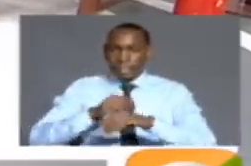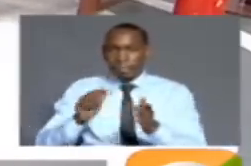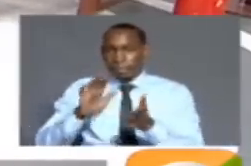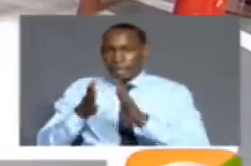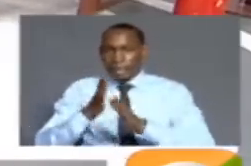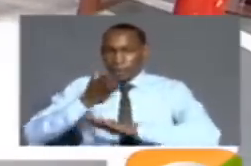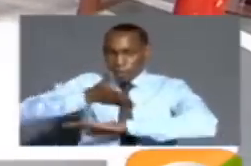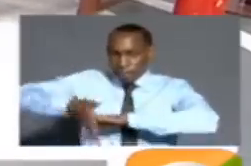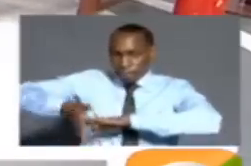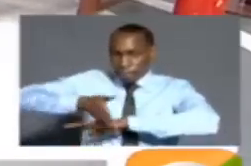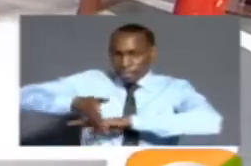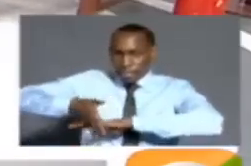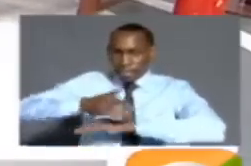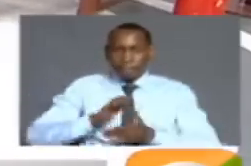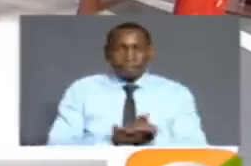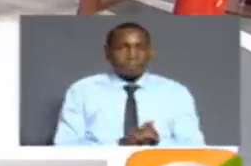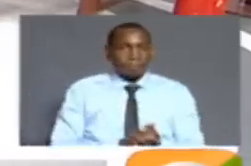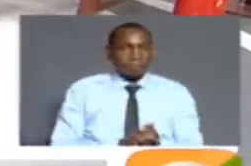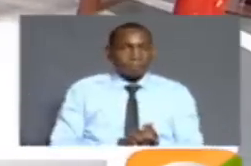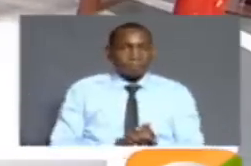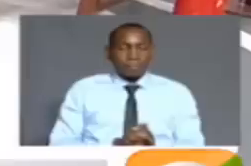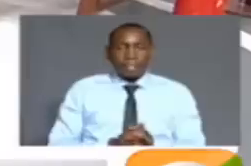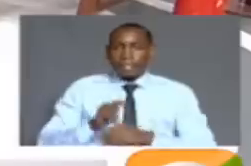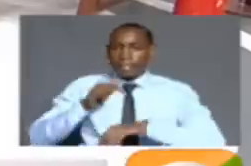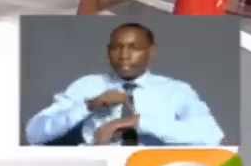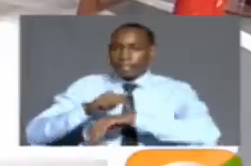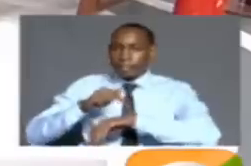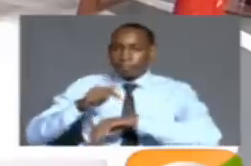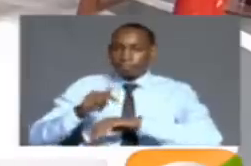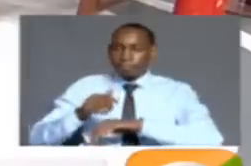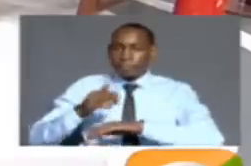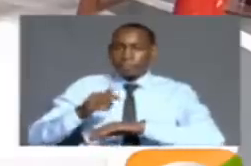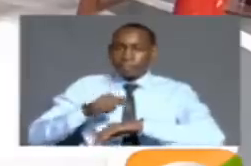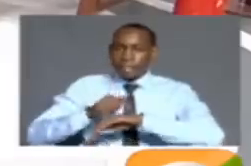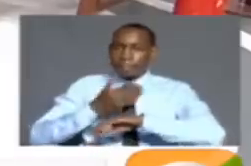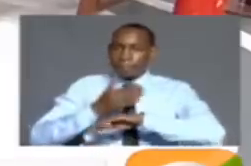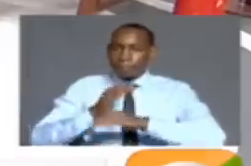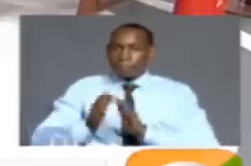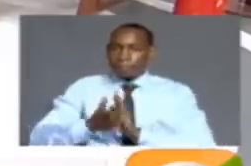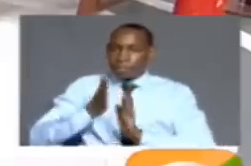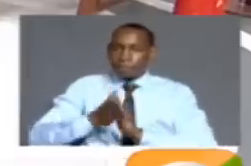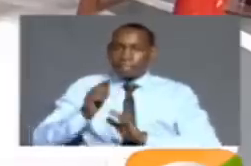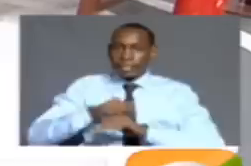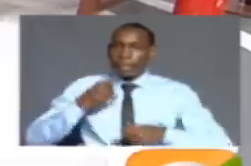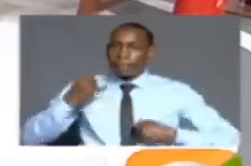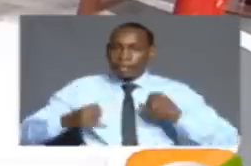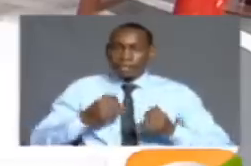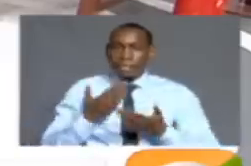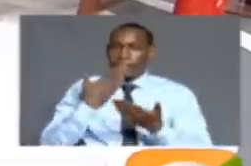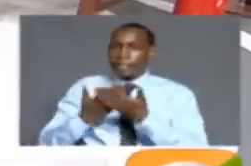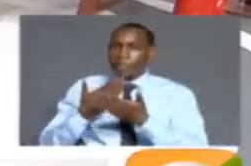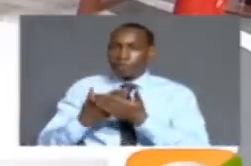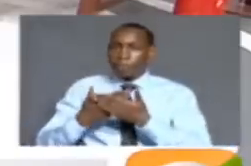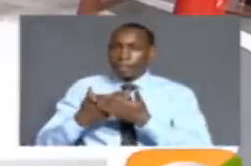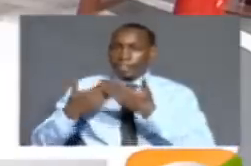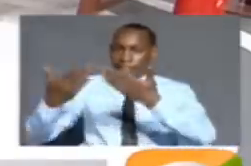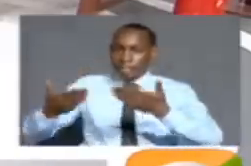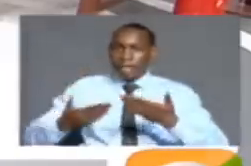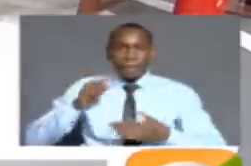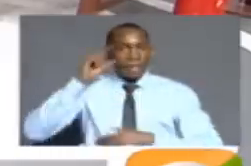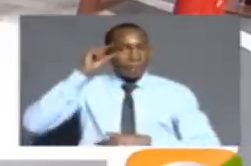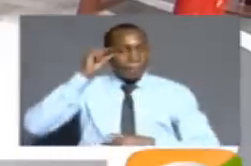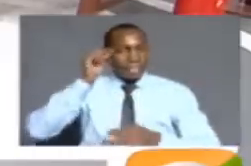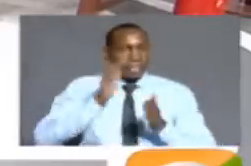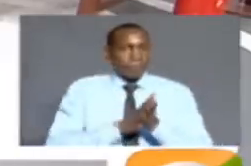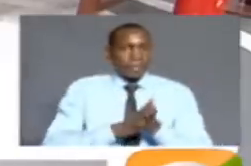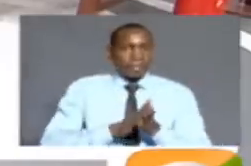we didn't is even it? Realize. Didn't even know. When you're having fun, you don't time even flies win. When you're having fun. Mm. Thanks so much for coming. Thank you. Thank you for coming all the way from Mombasa. Thank you. And